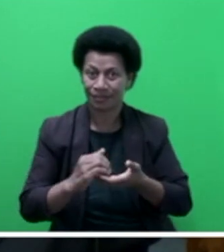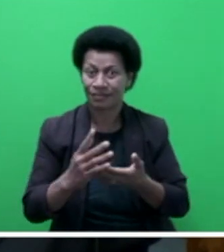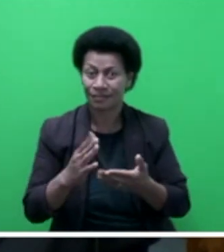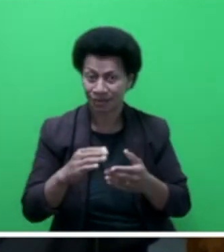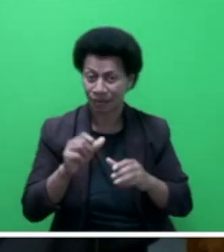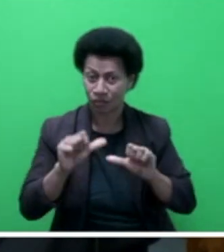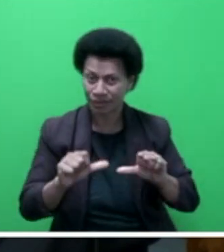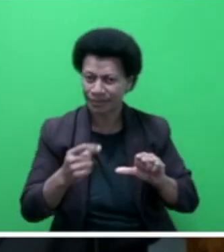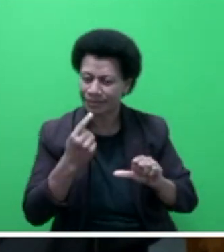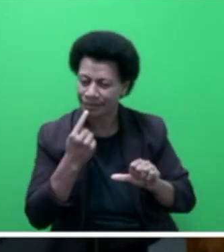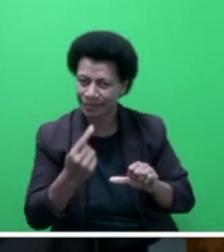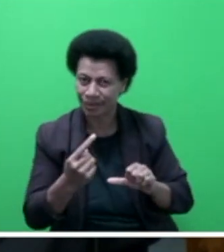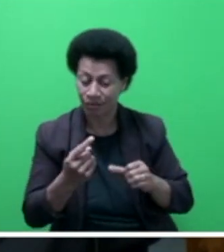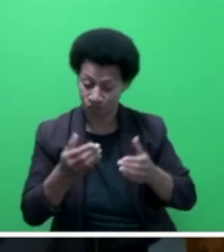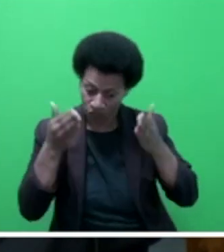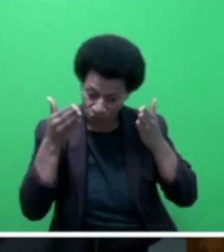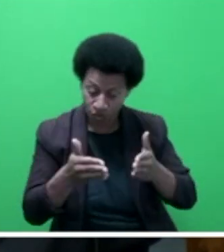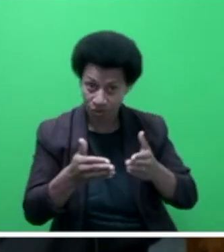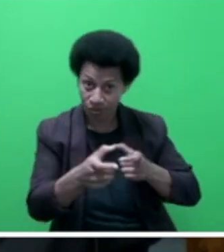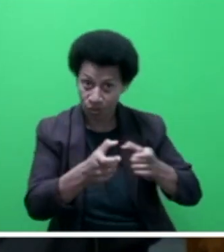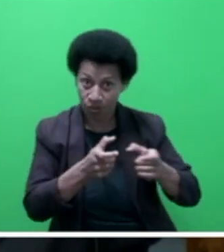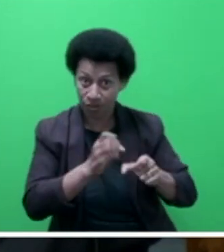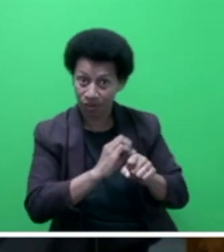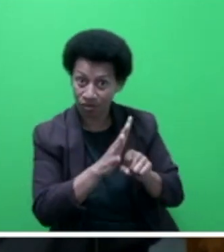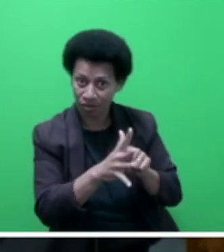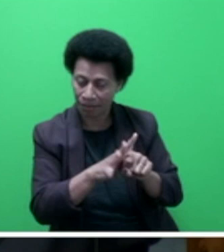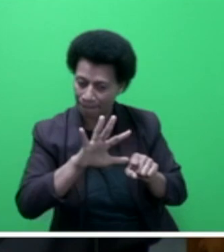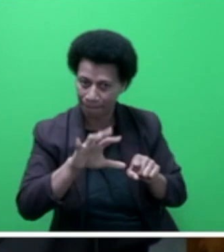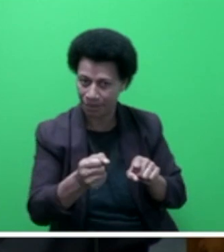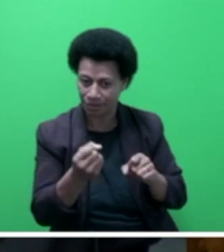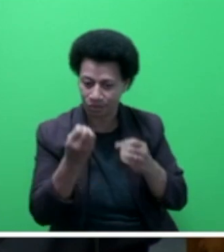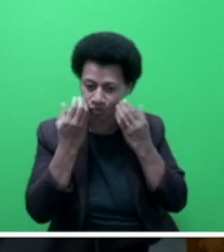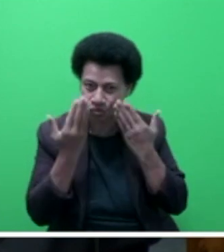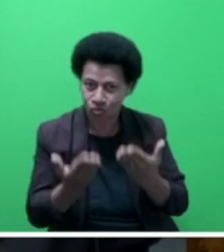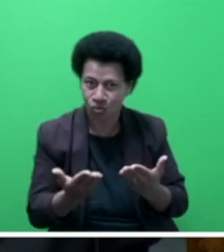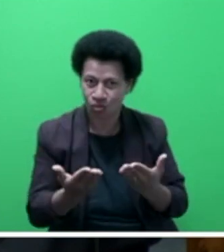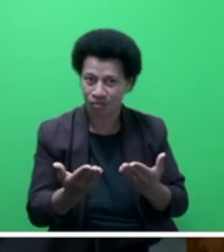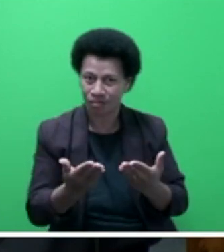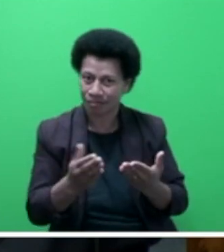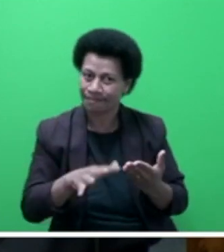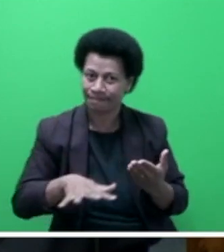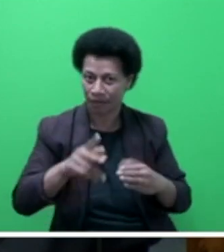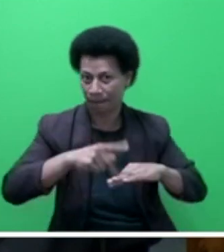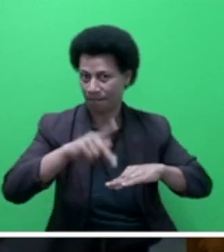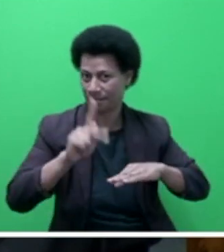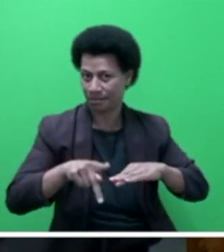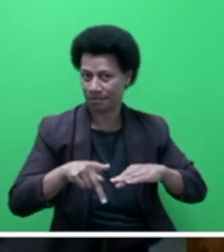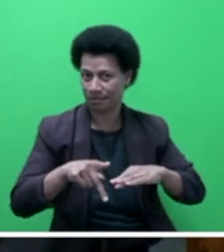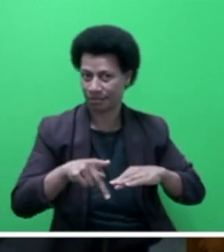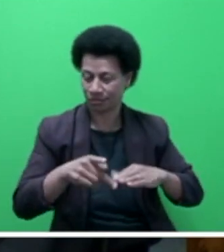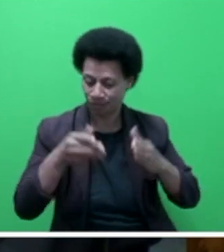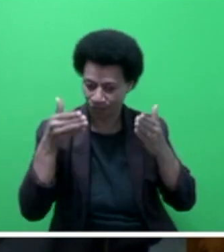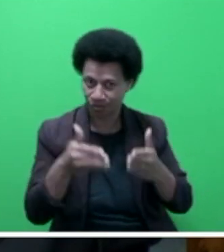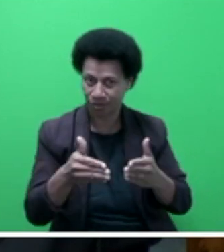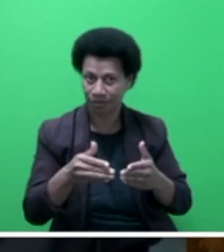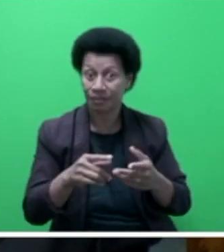remain COVID-contained must be ingrained in all of the work of this august Parliament," unquote, and I fully agree. I wish to conclude